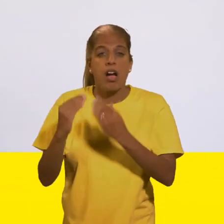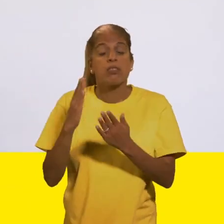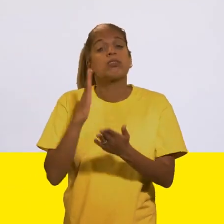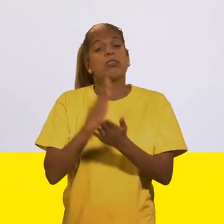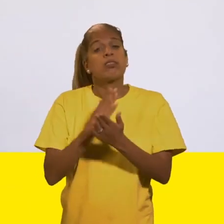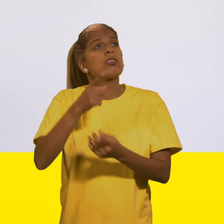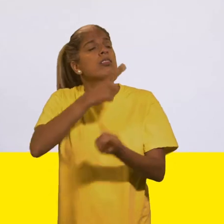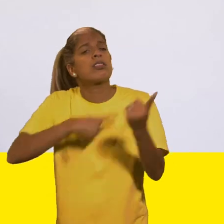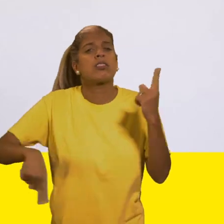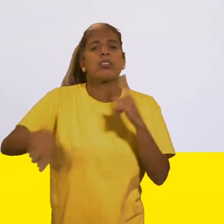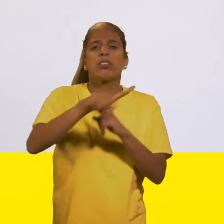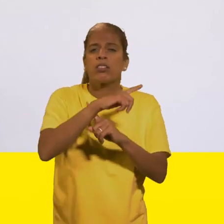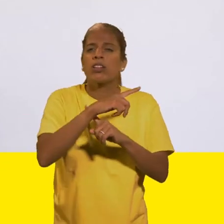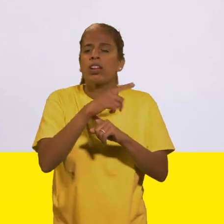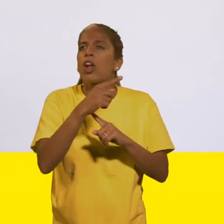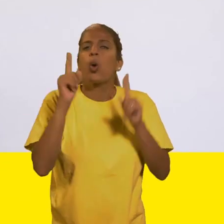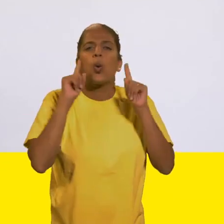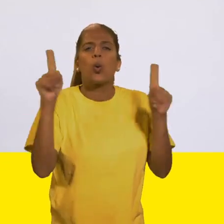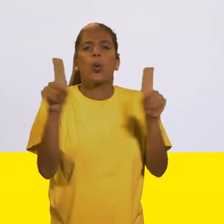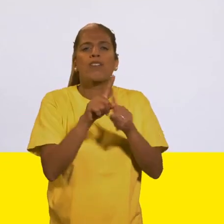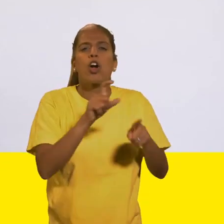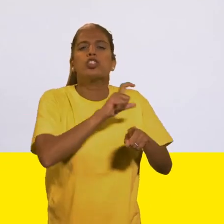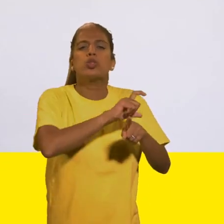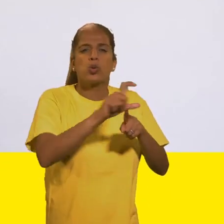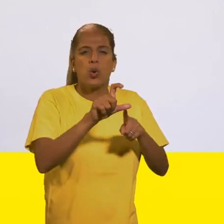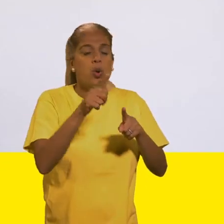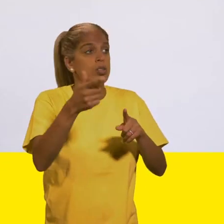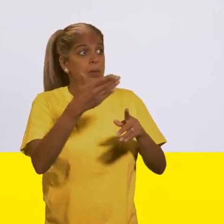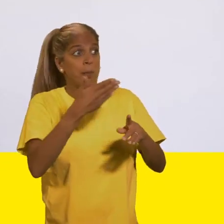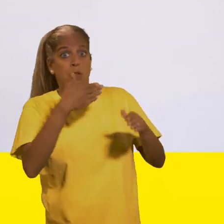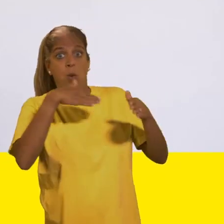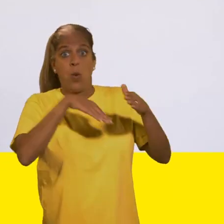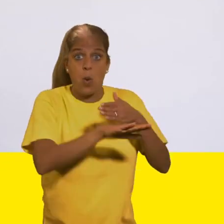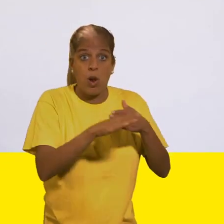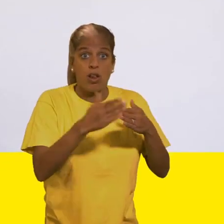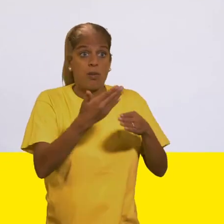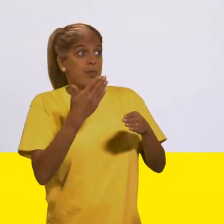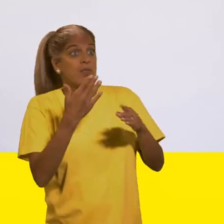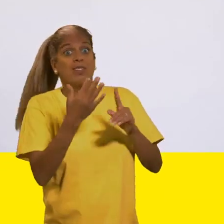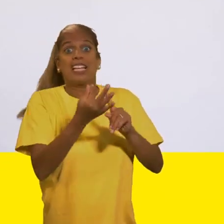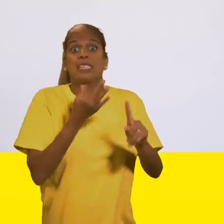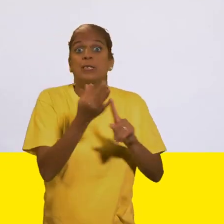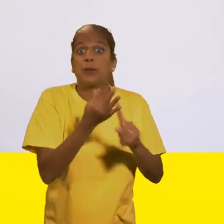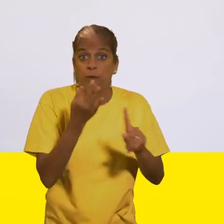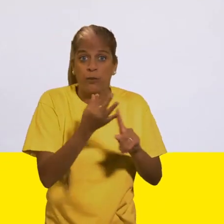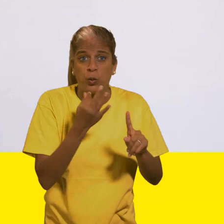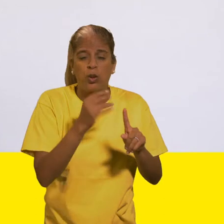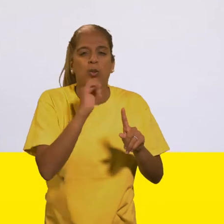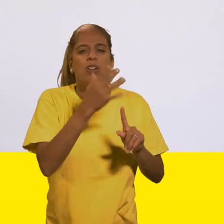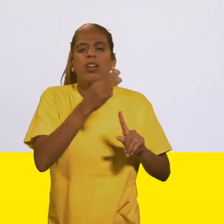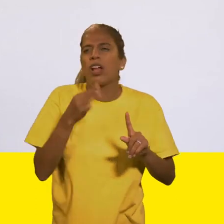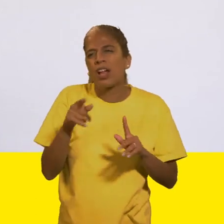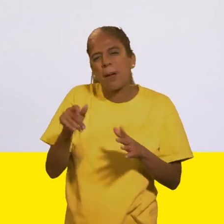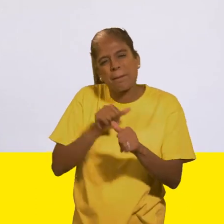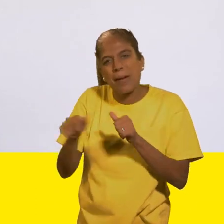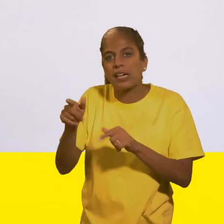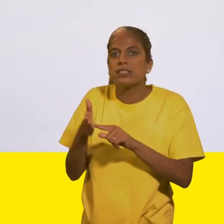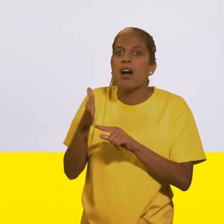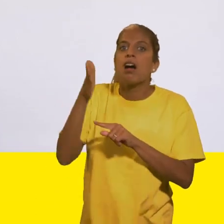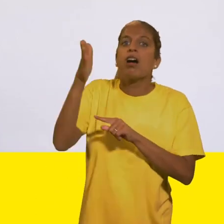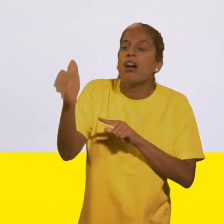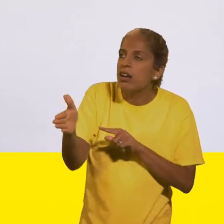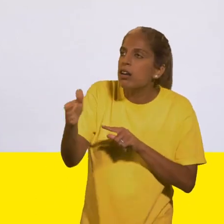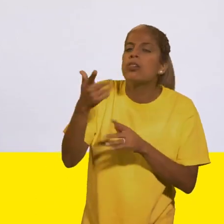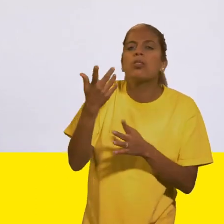courses, before taking you in, before interviewing you, would ask that you have spent a day or two in